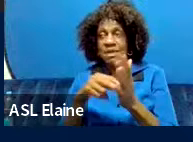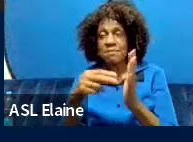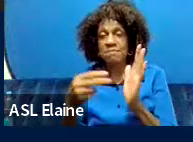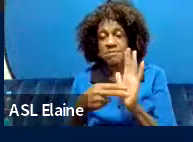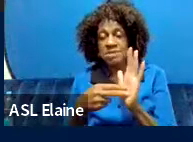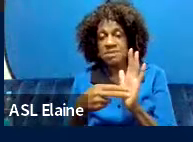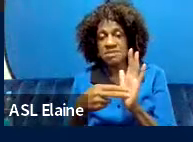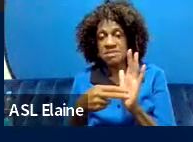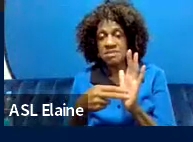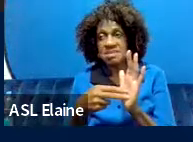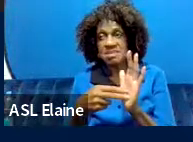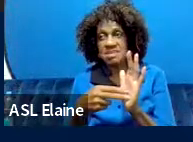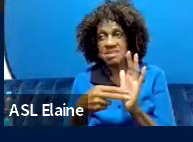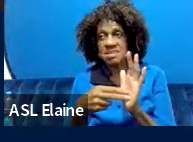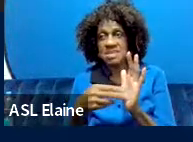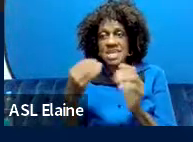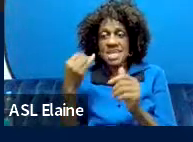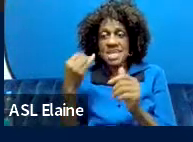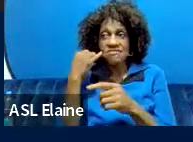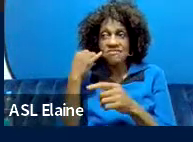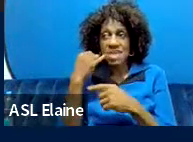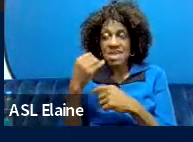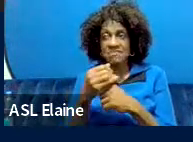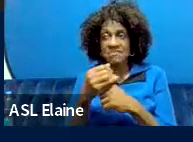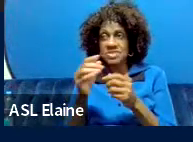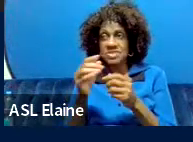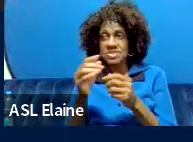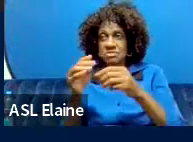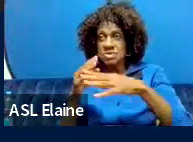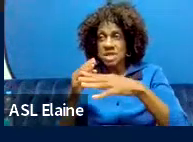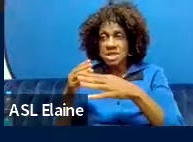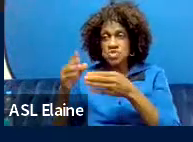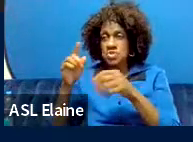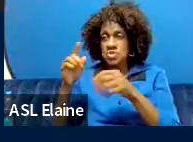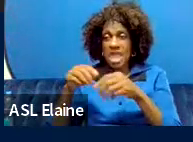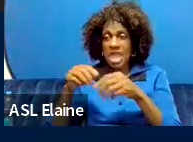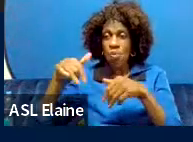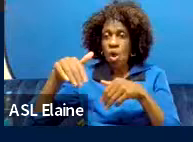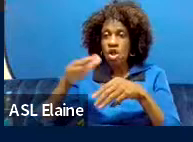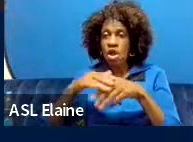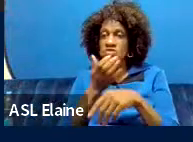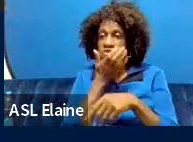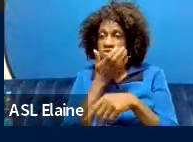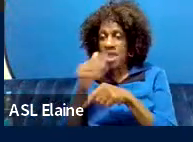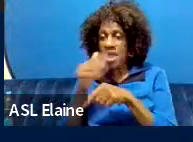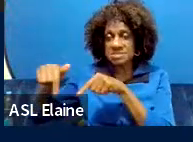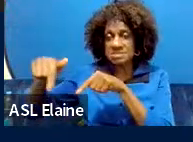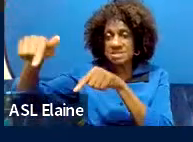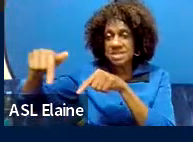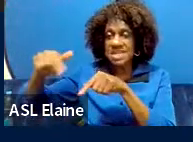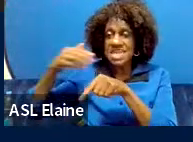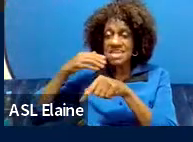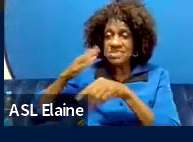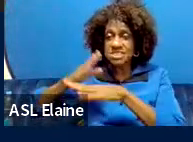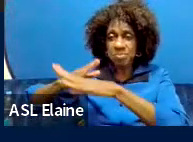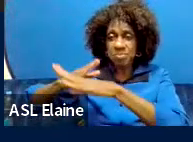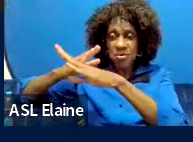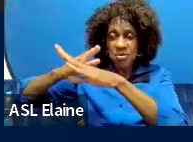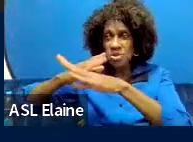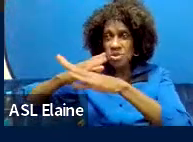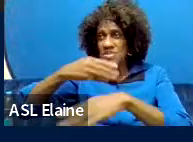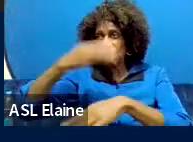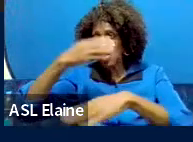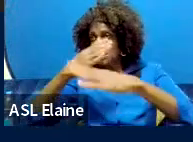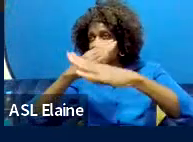if there's the edge of a path that you're not supposed to walk on the grass or something, or if there's a physical barrier in front of